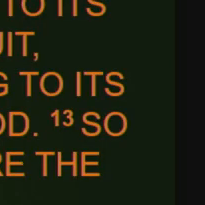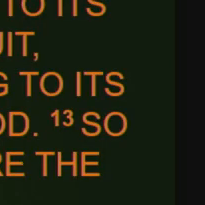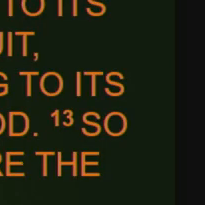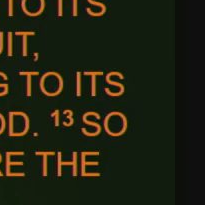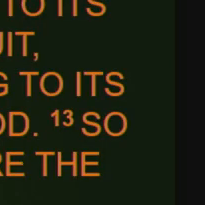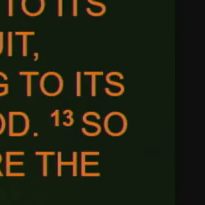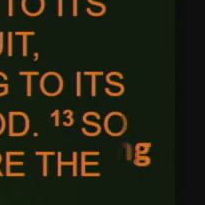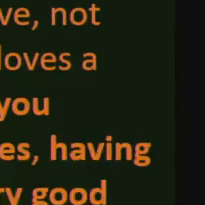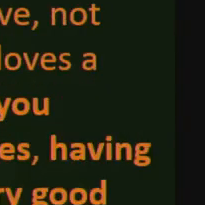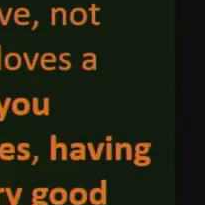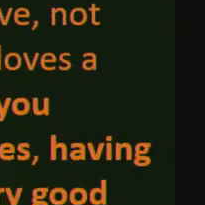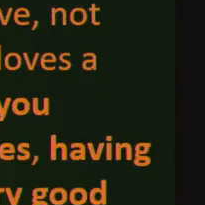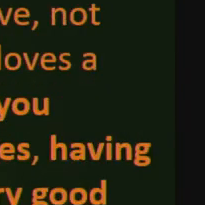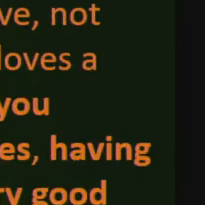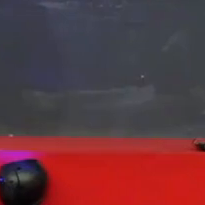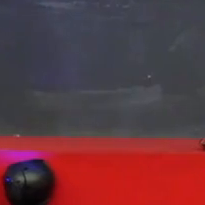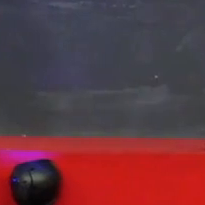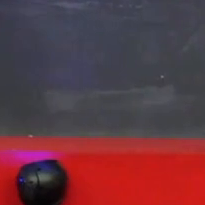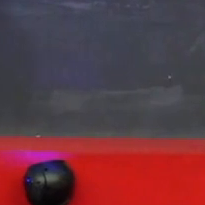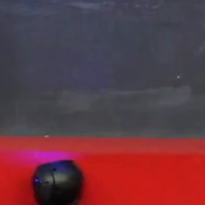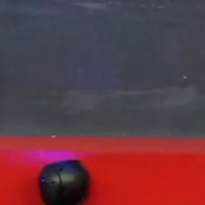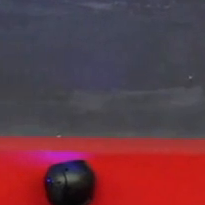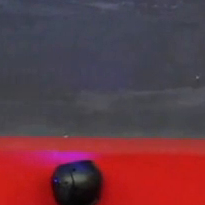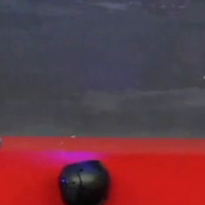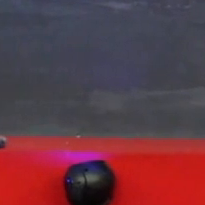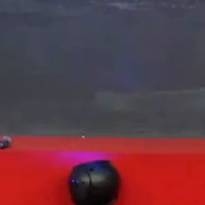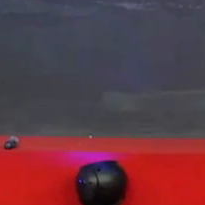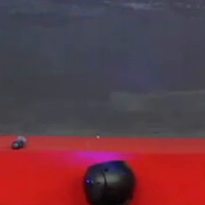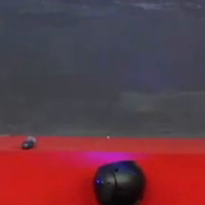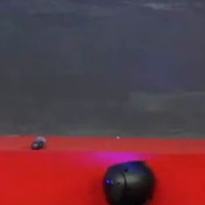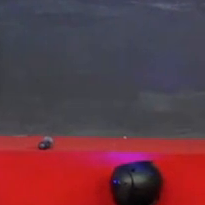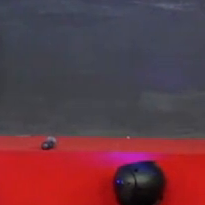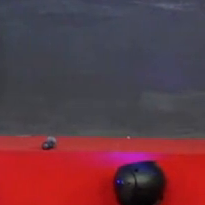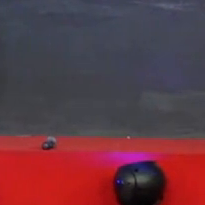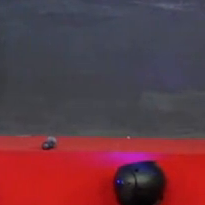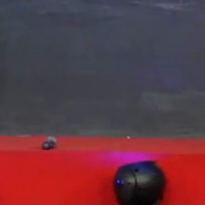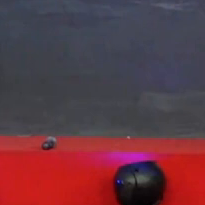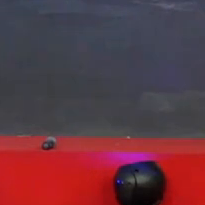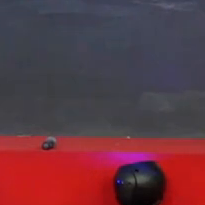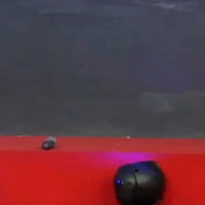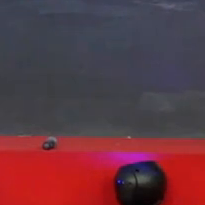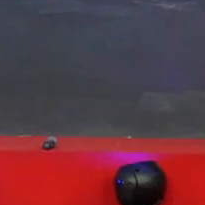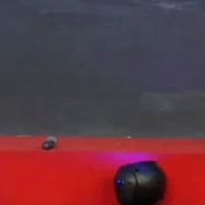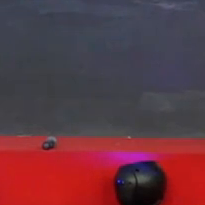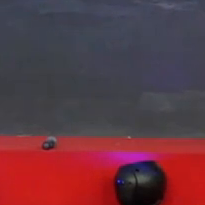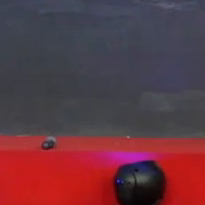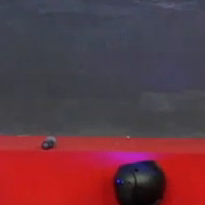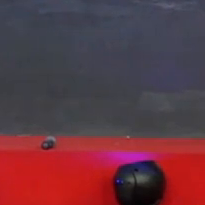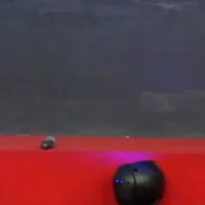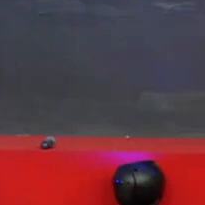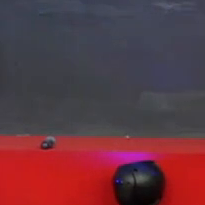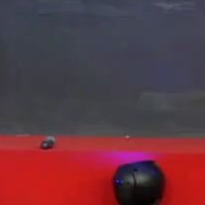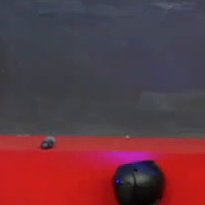There's a black slide, and at the bottom of it, no, you're going further. There's a black slide with a little arrow. You